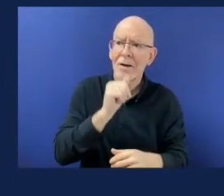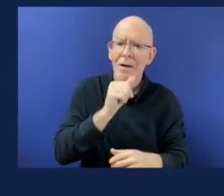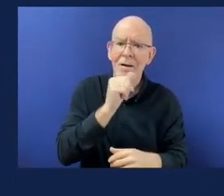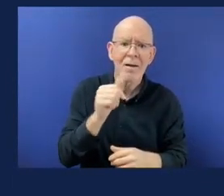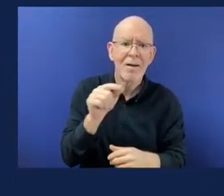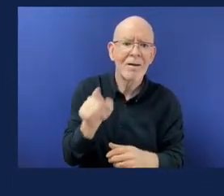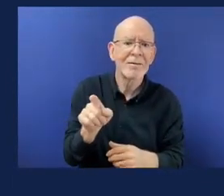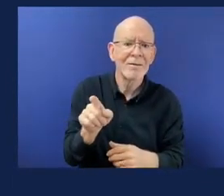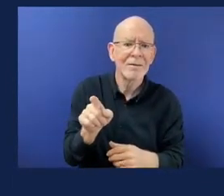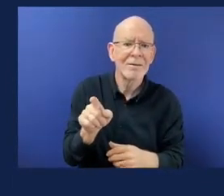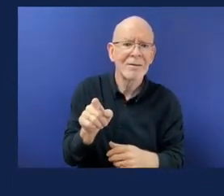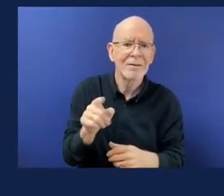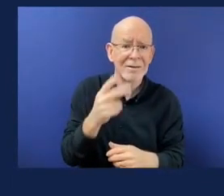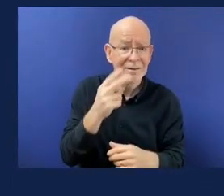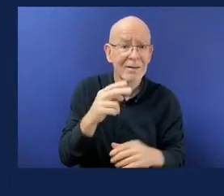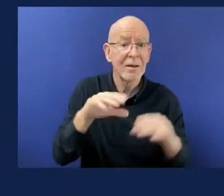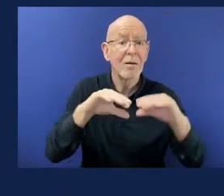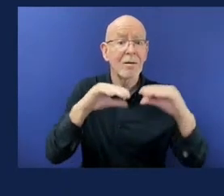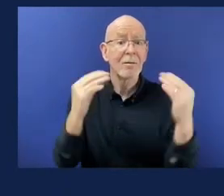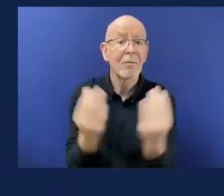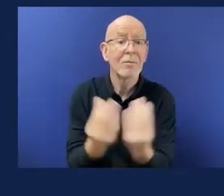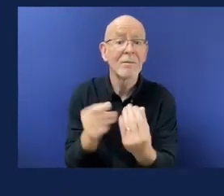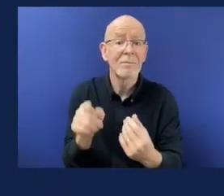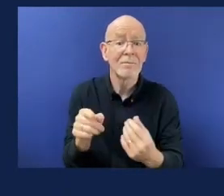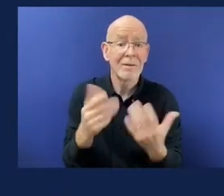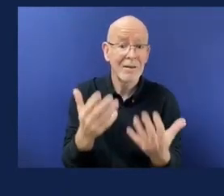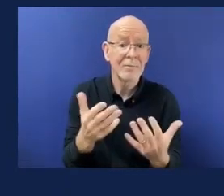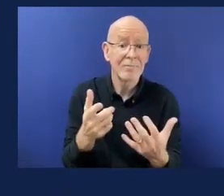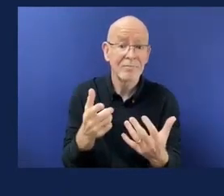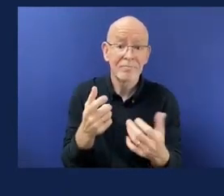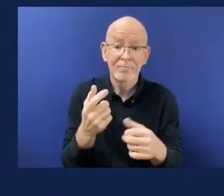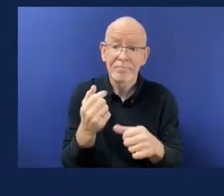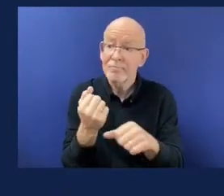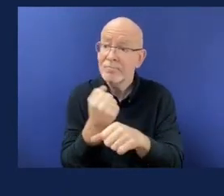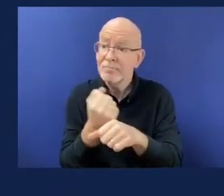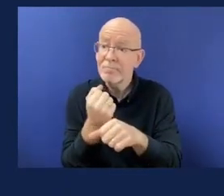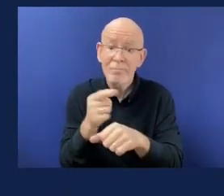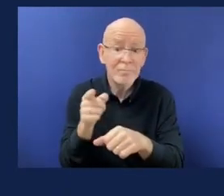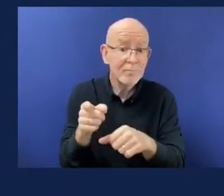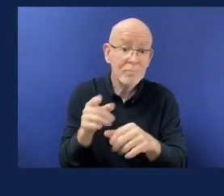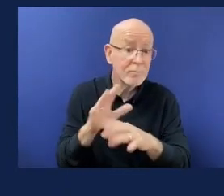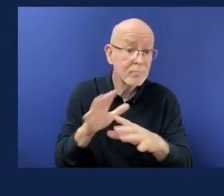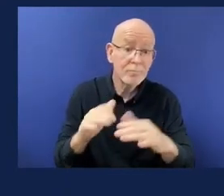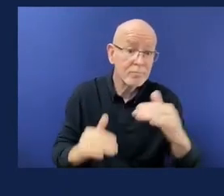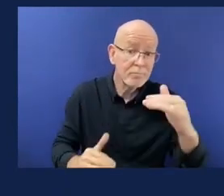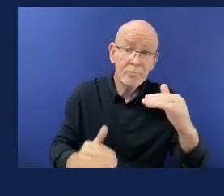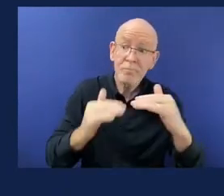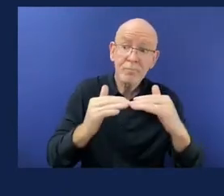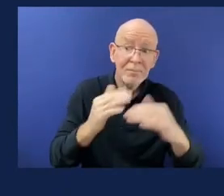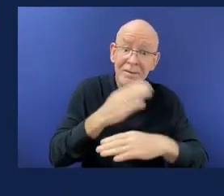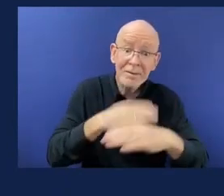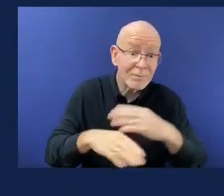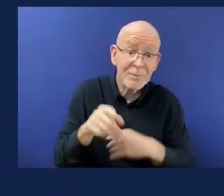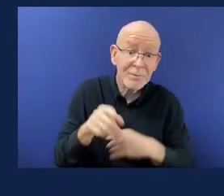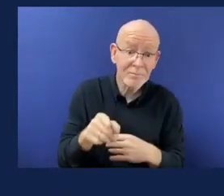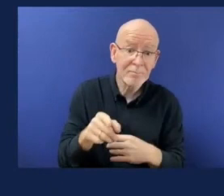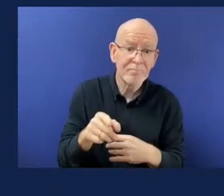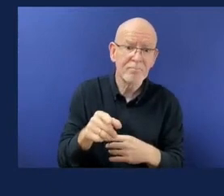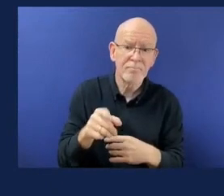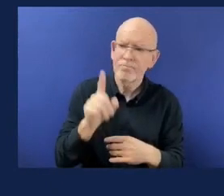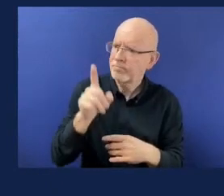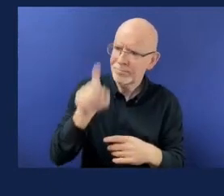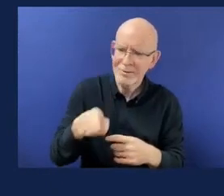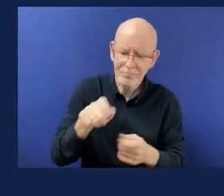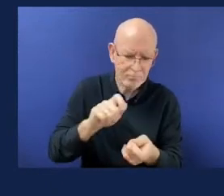accessible. We also looked at accessibility in terms of transport. As Bas